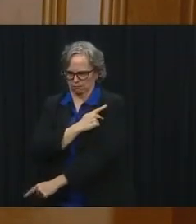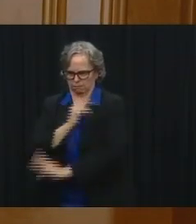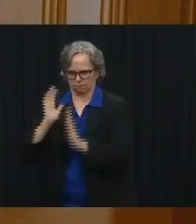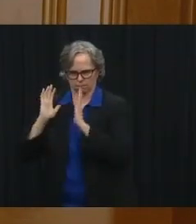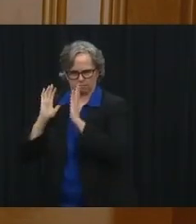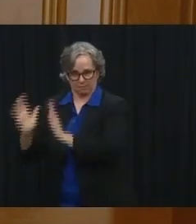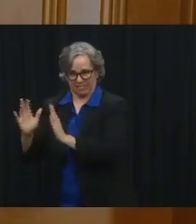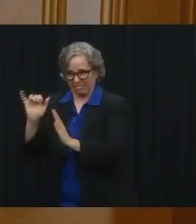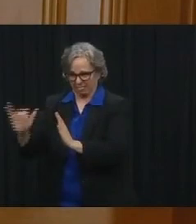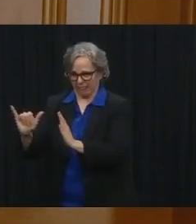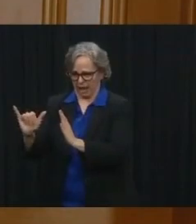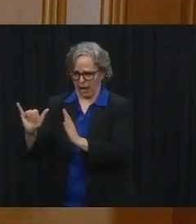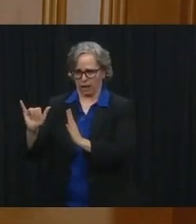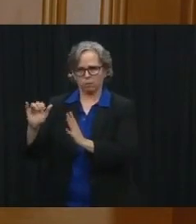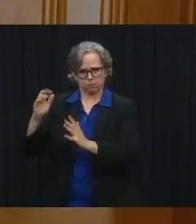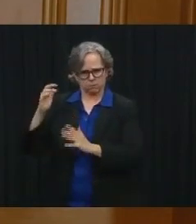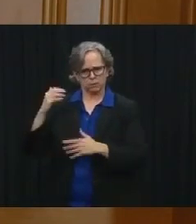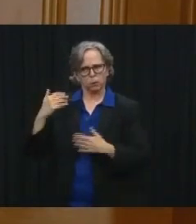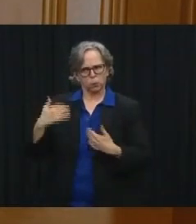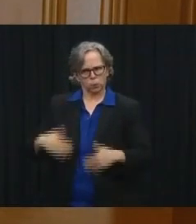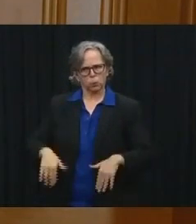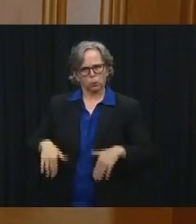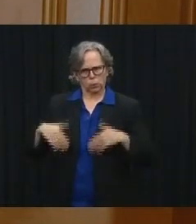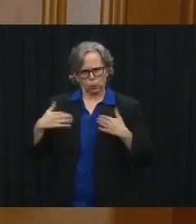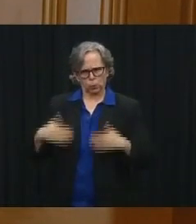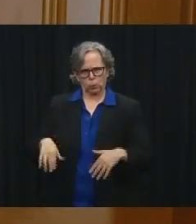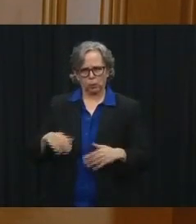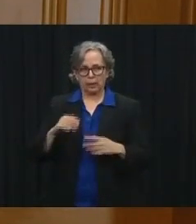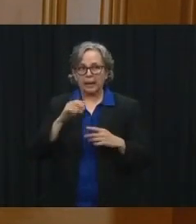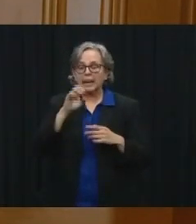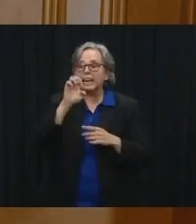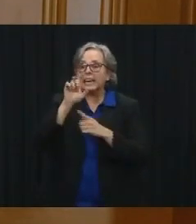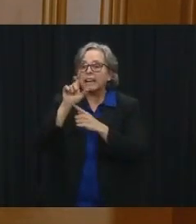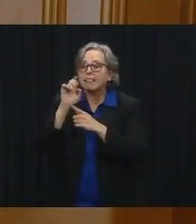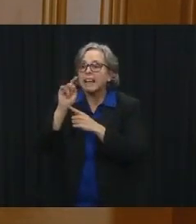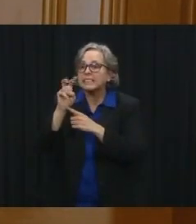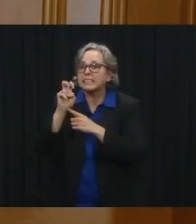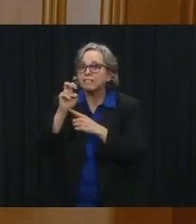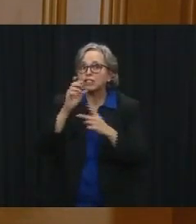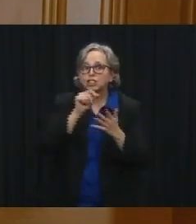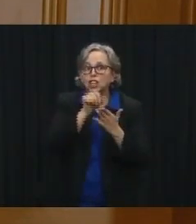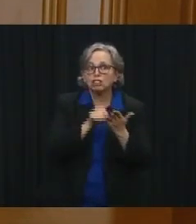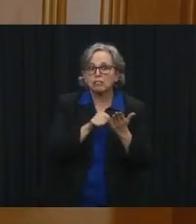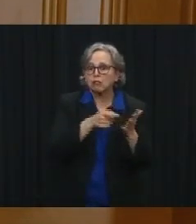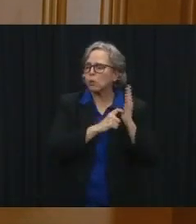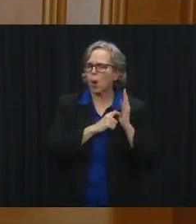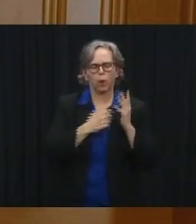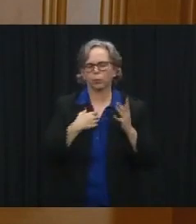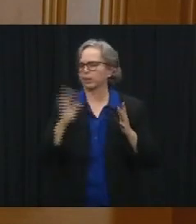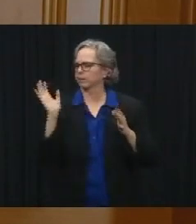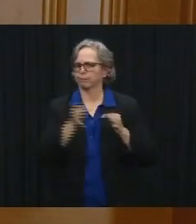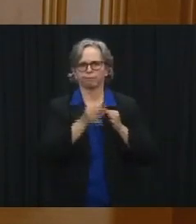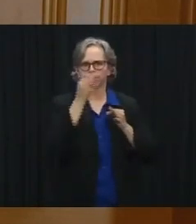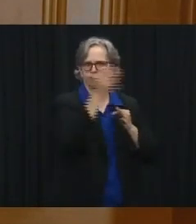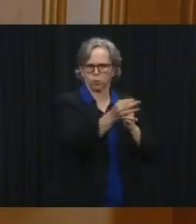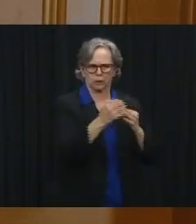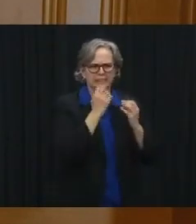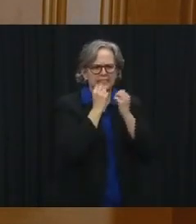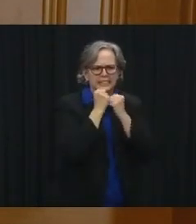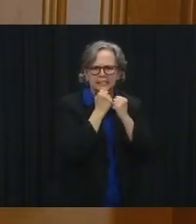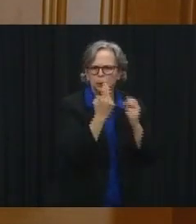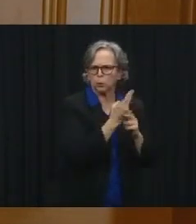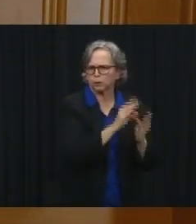elective surgeries to be postponed, and we're seeing that happen across the state. We've asked dentists, we've